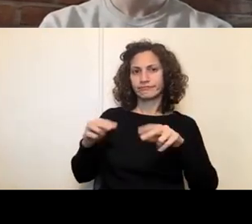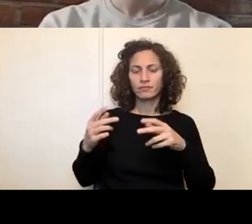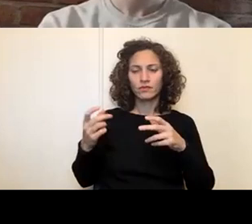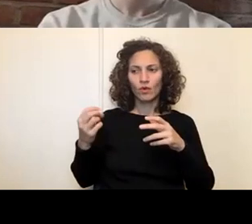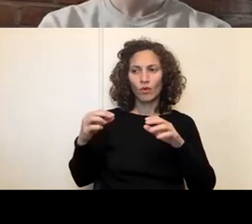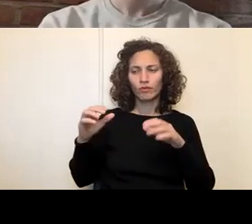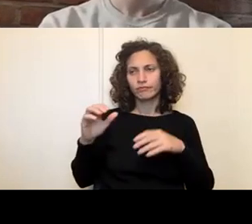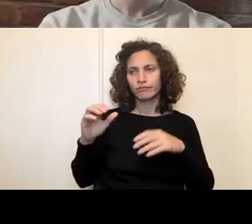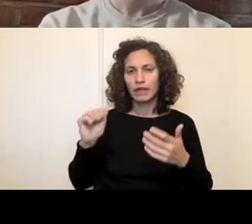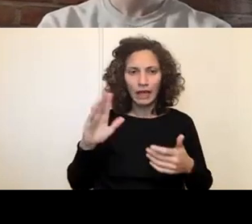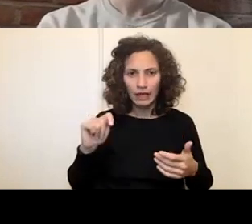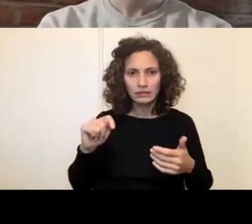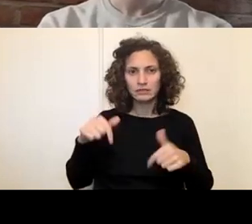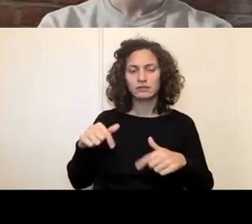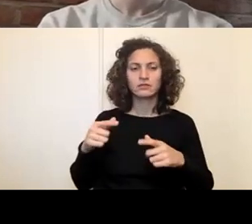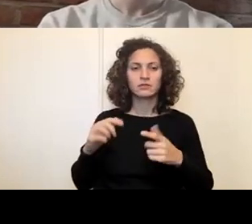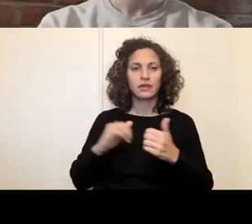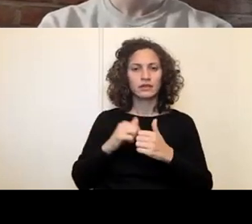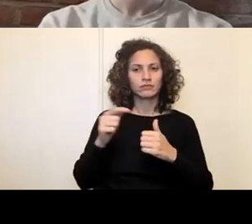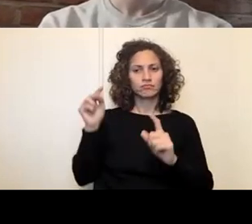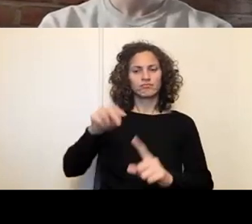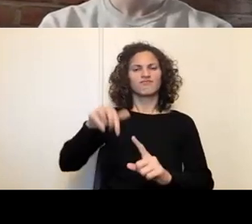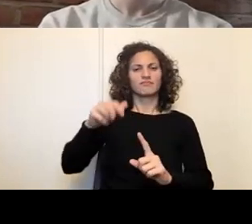act or whatever as intimacy,